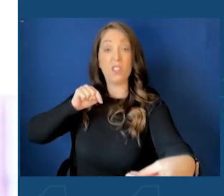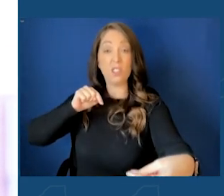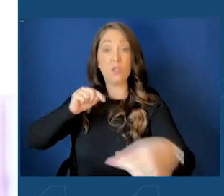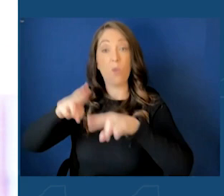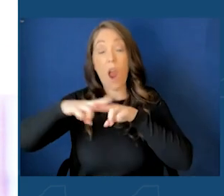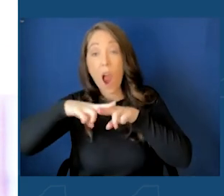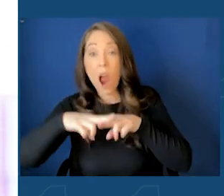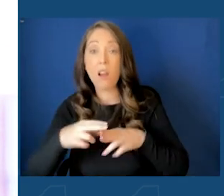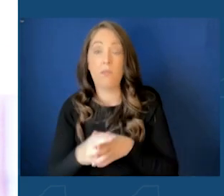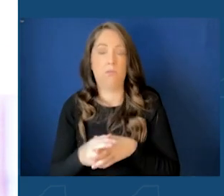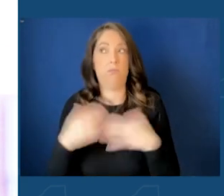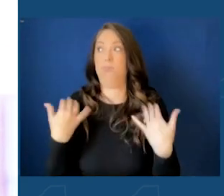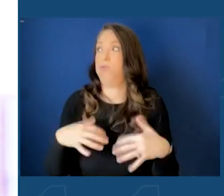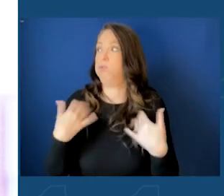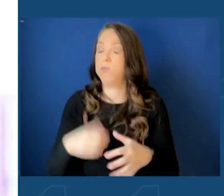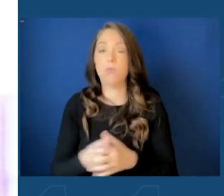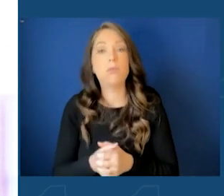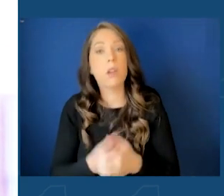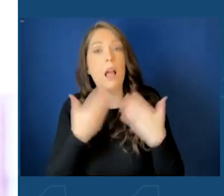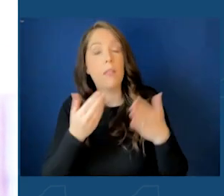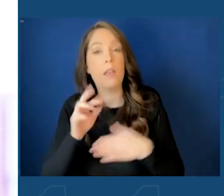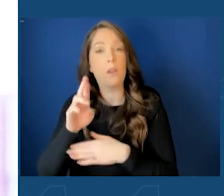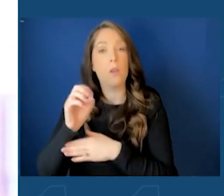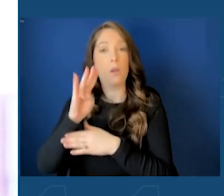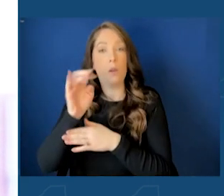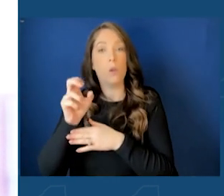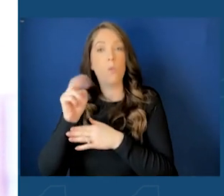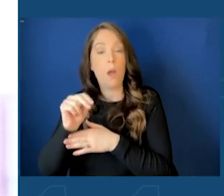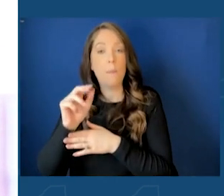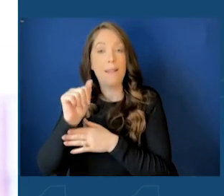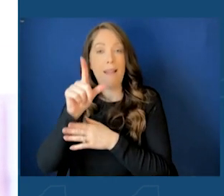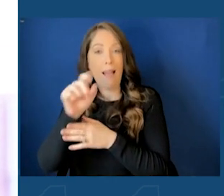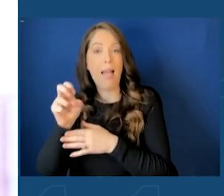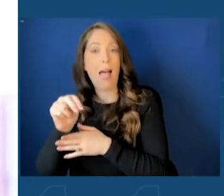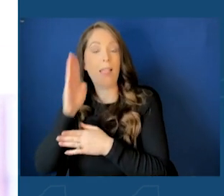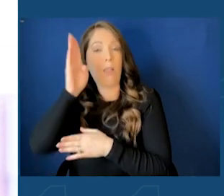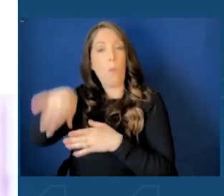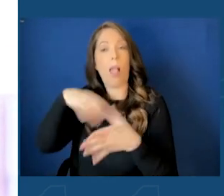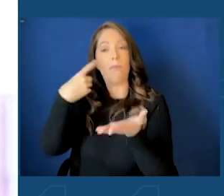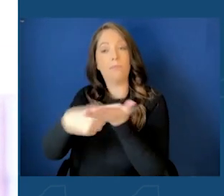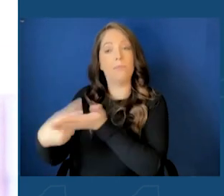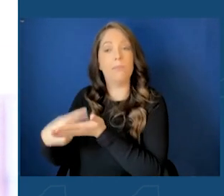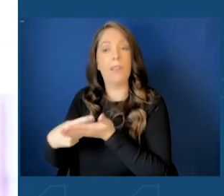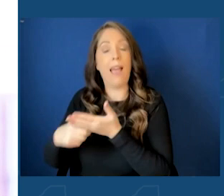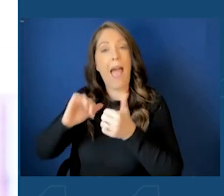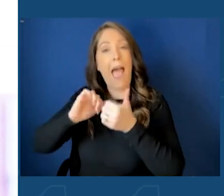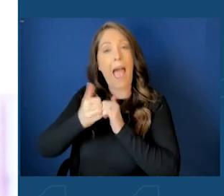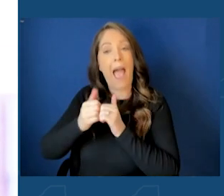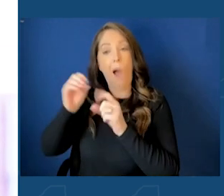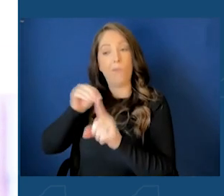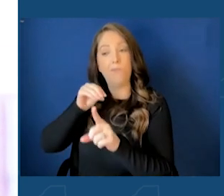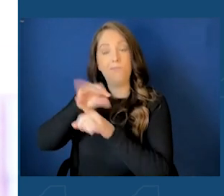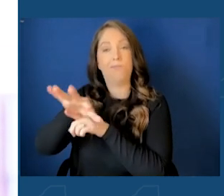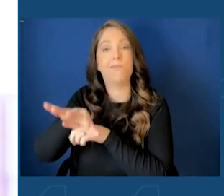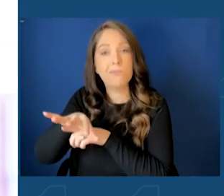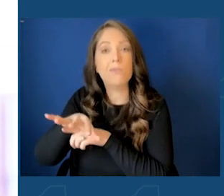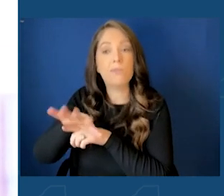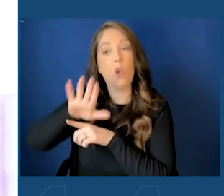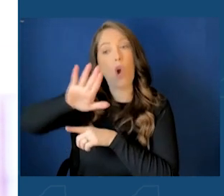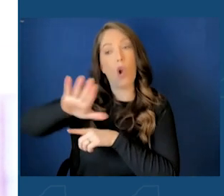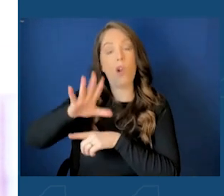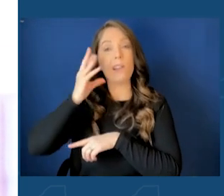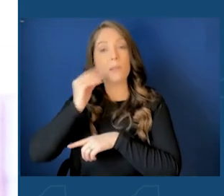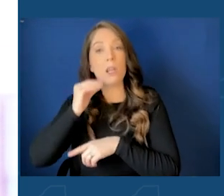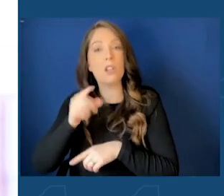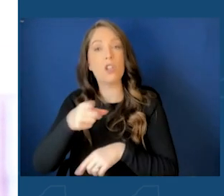And I want to thank people like Robin Allen. You can hear from Shirley. She's going to talk about what this does to her commuting experience as well. She works at 1199. She's